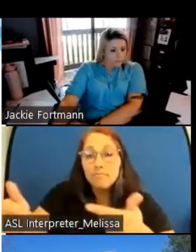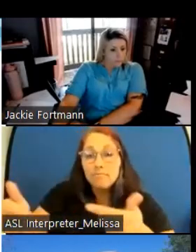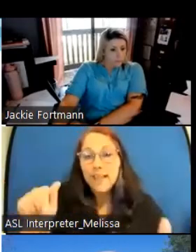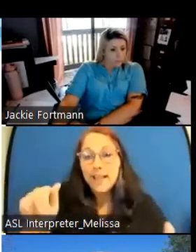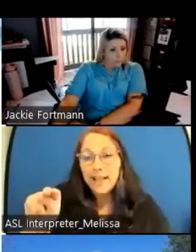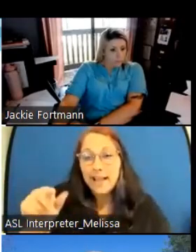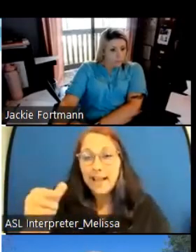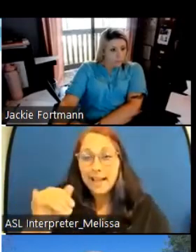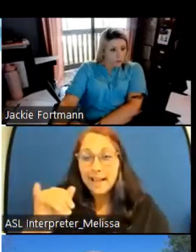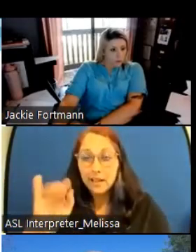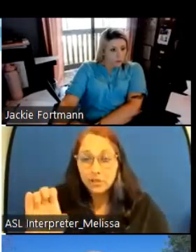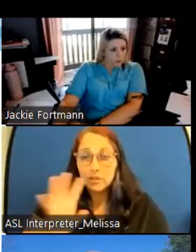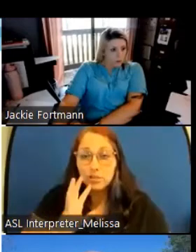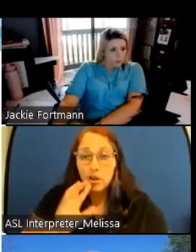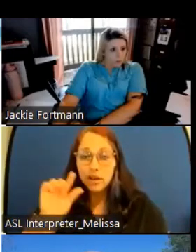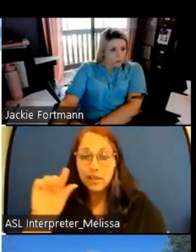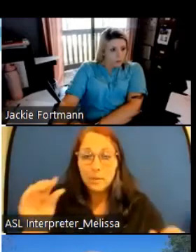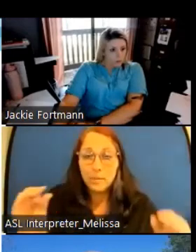more.